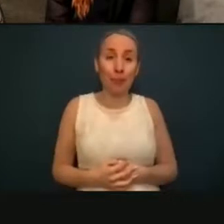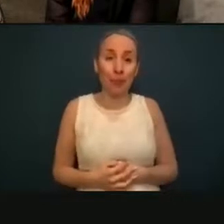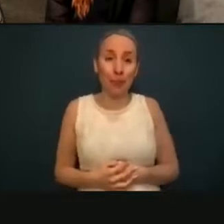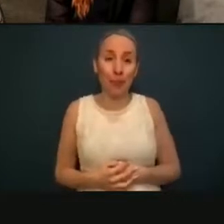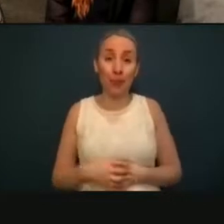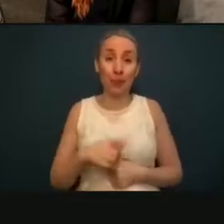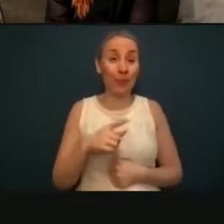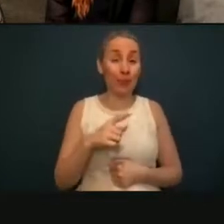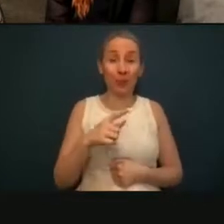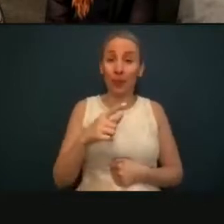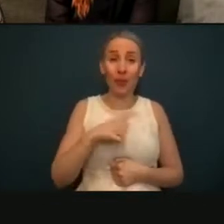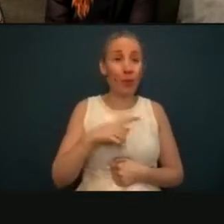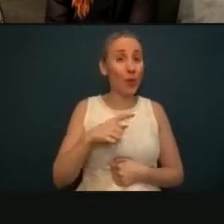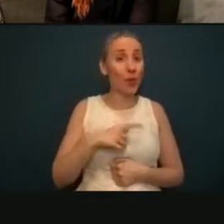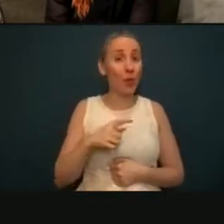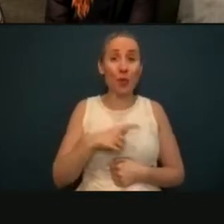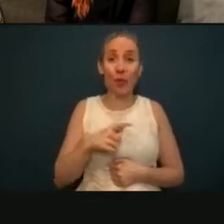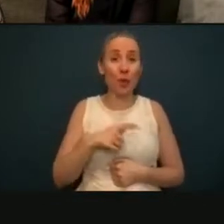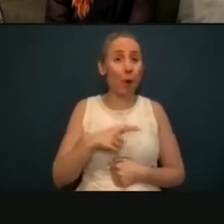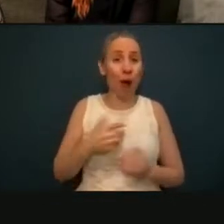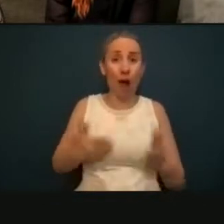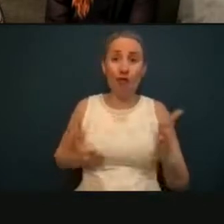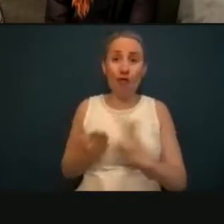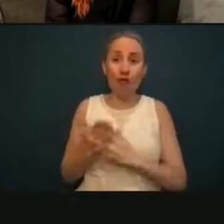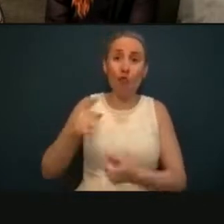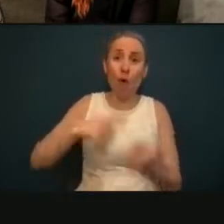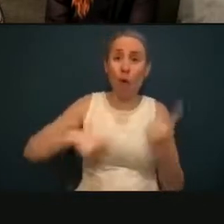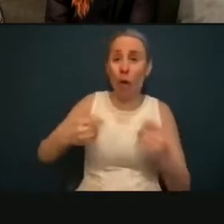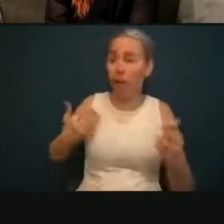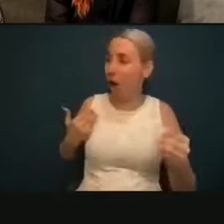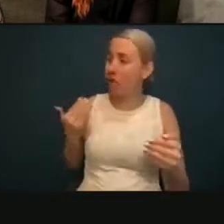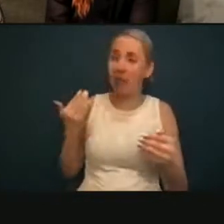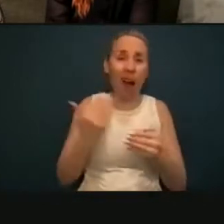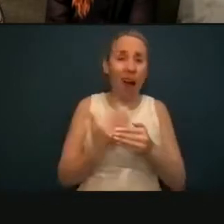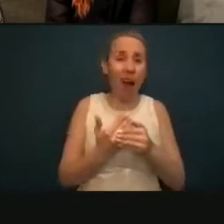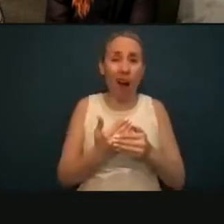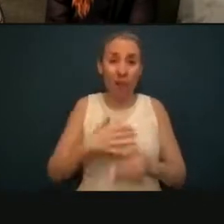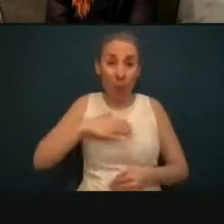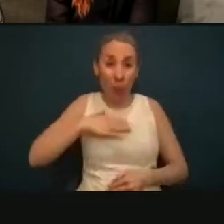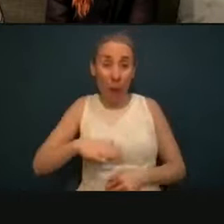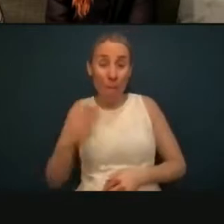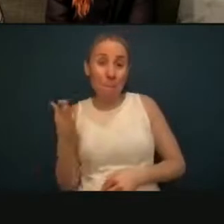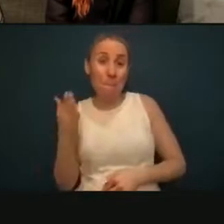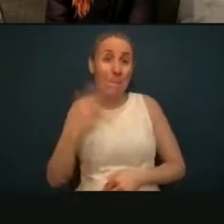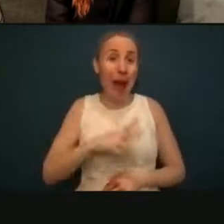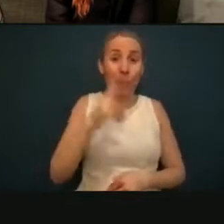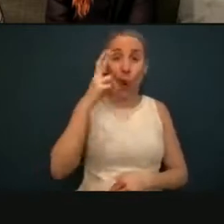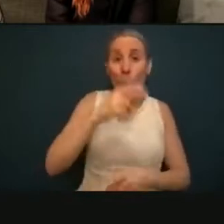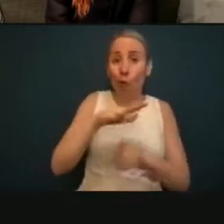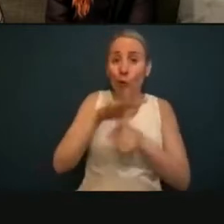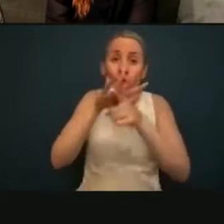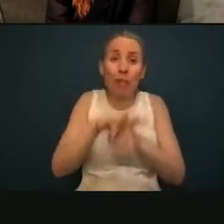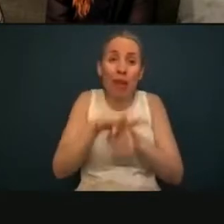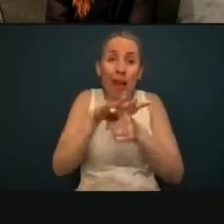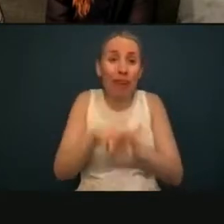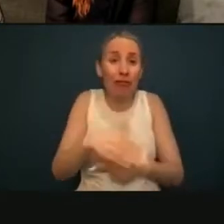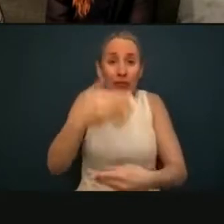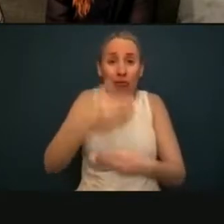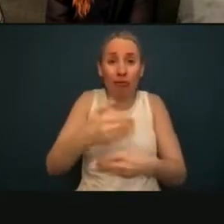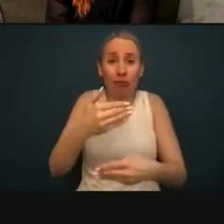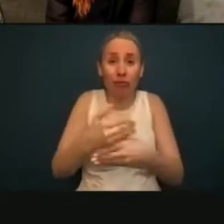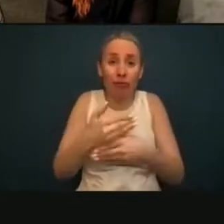will all have been through too much to allow the old discriminatory barriers re-emerge to prevent inclusion.